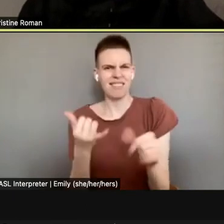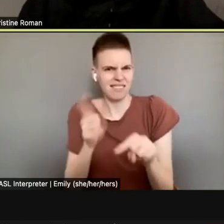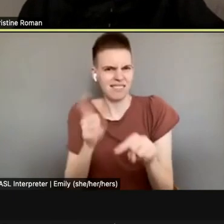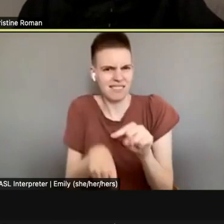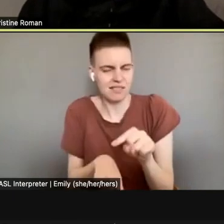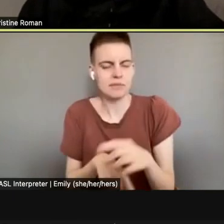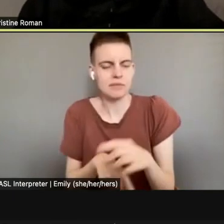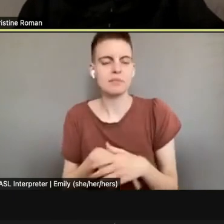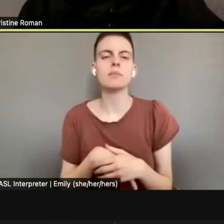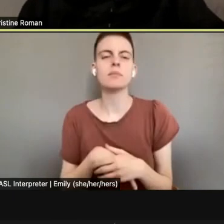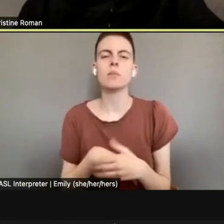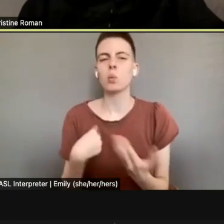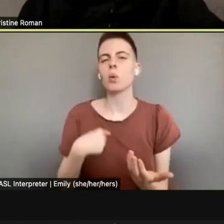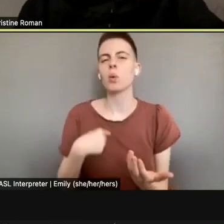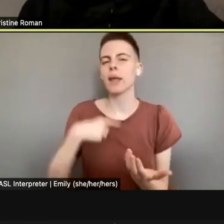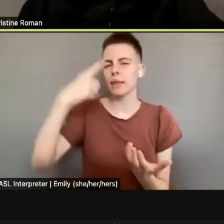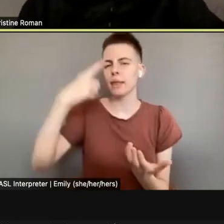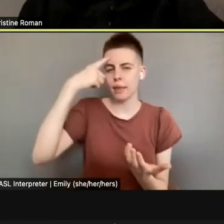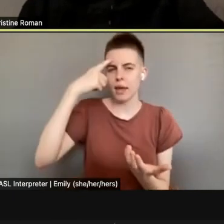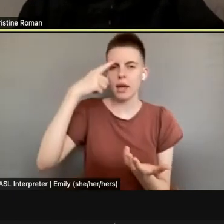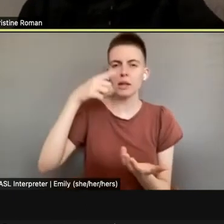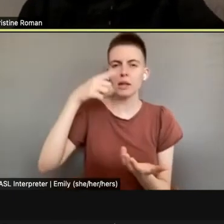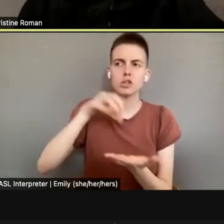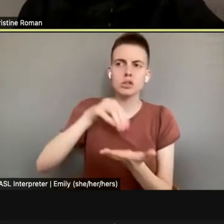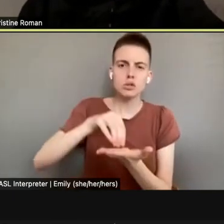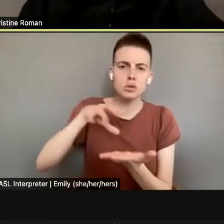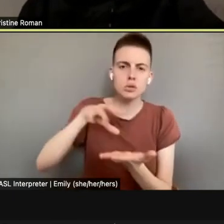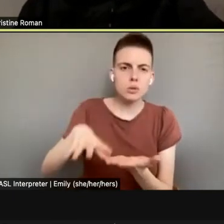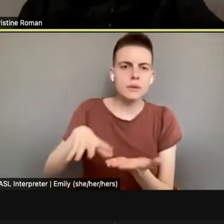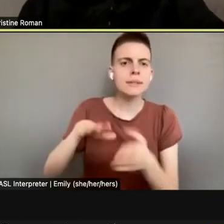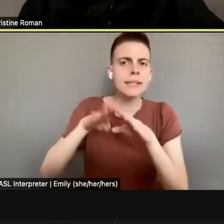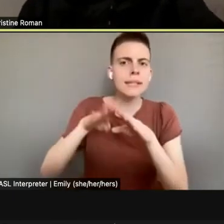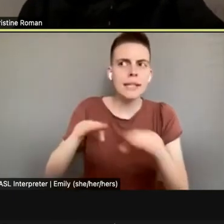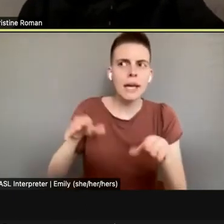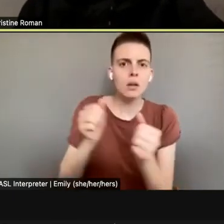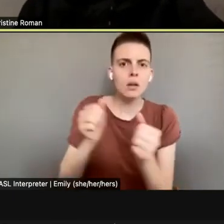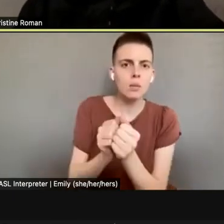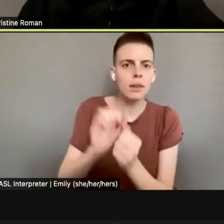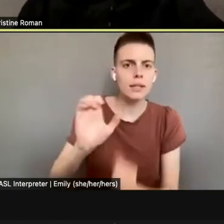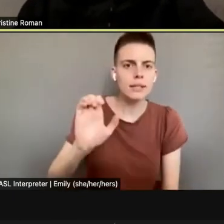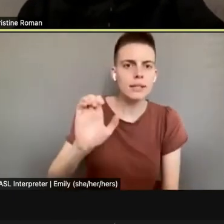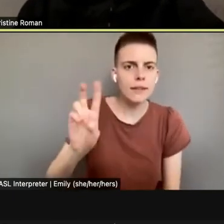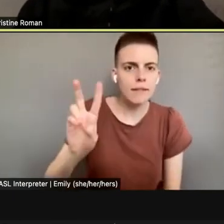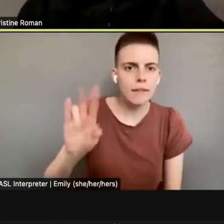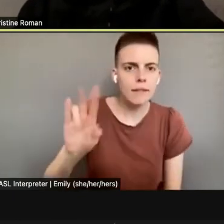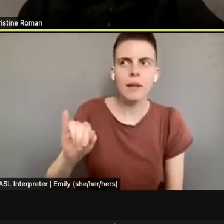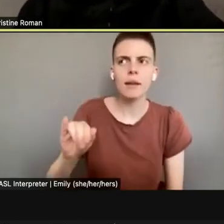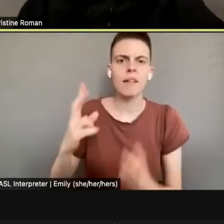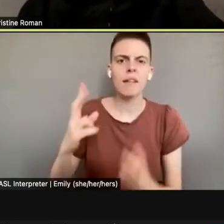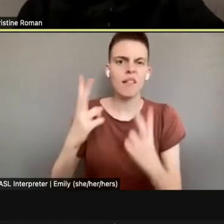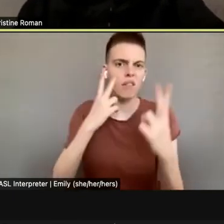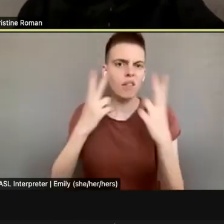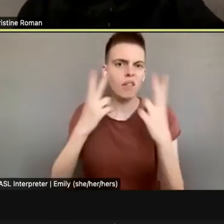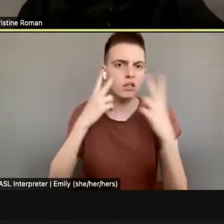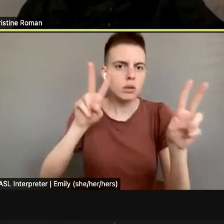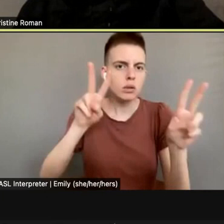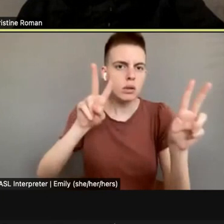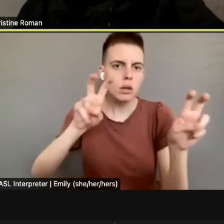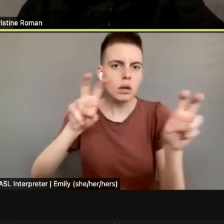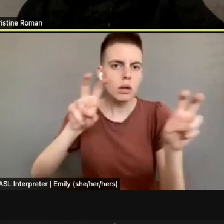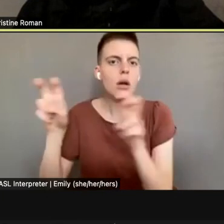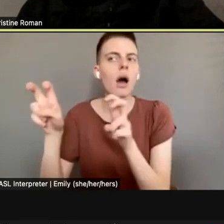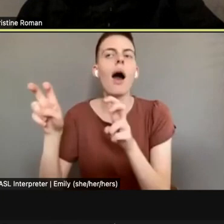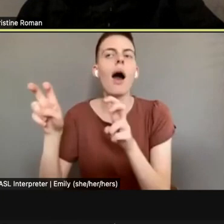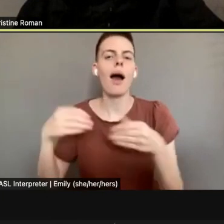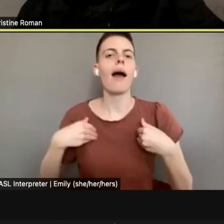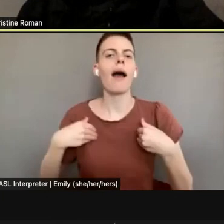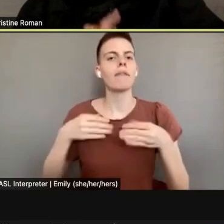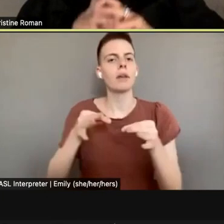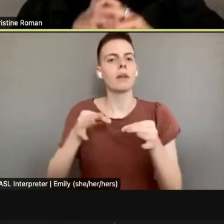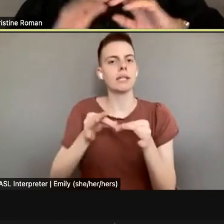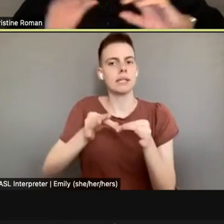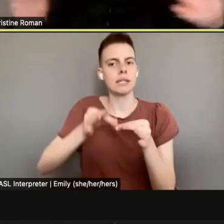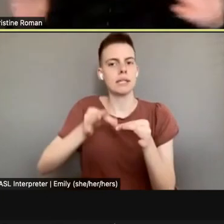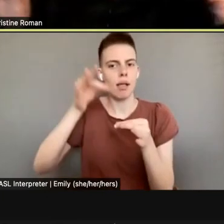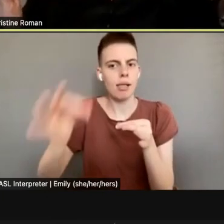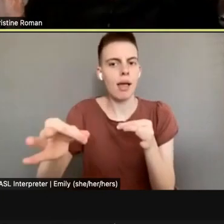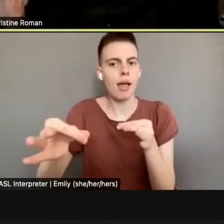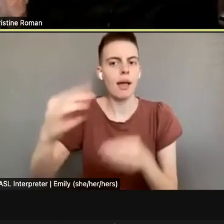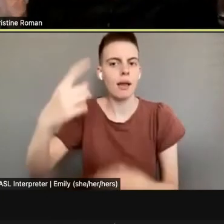other children with visual impairment may have delayed cognition because representational play is one of the